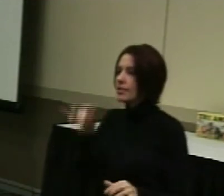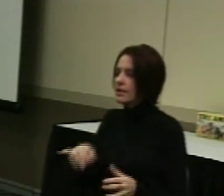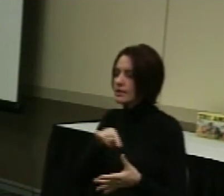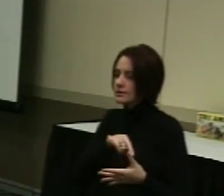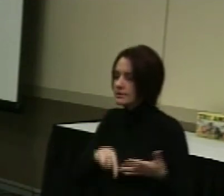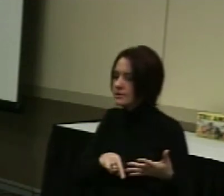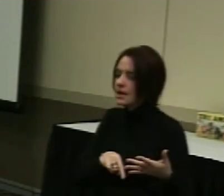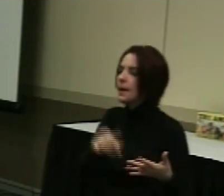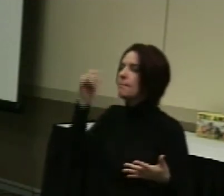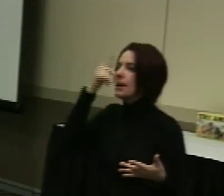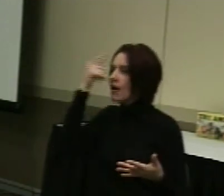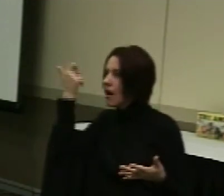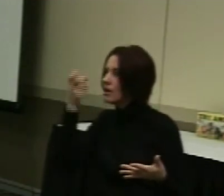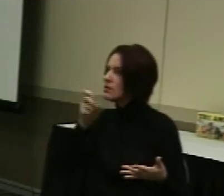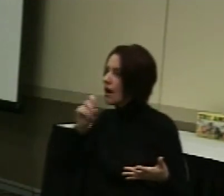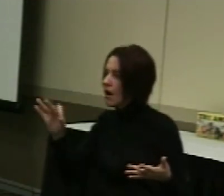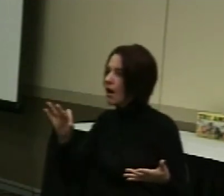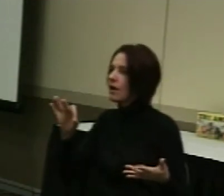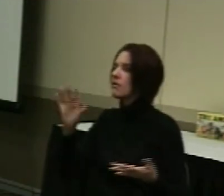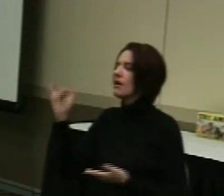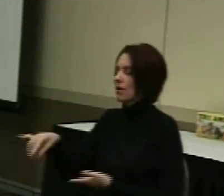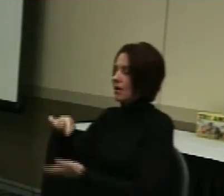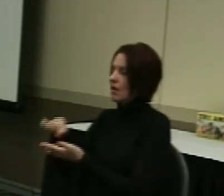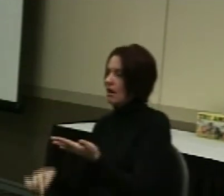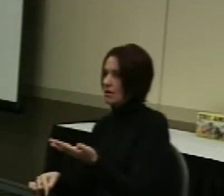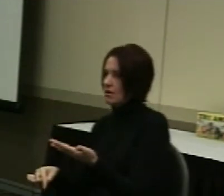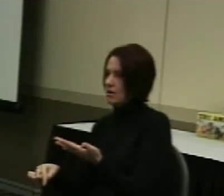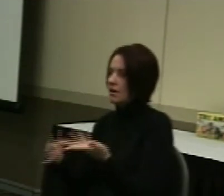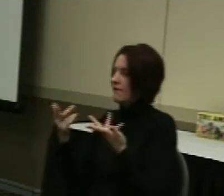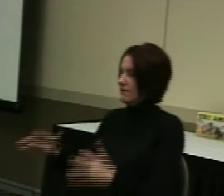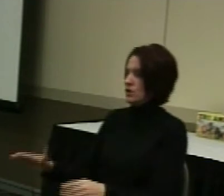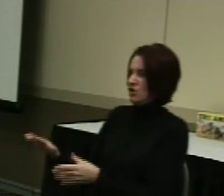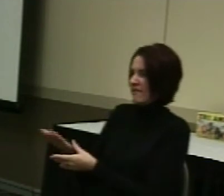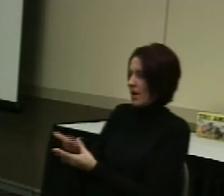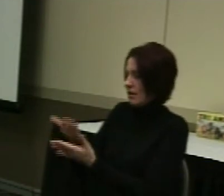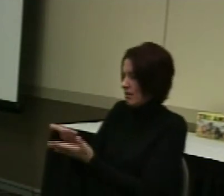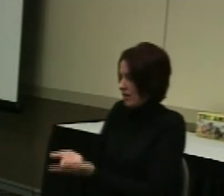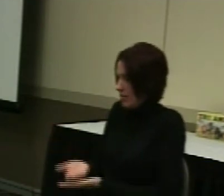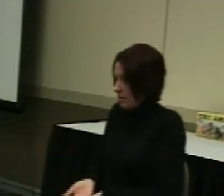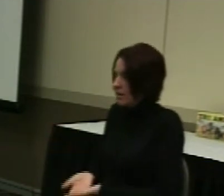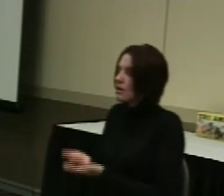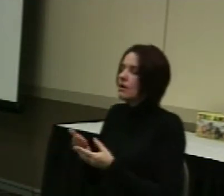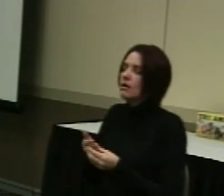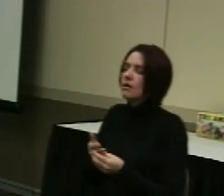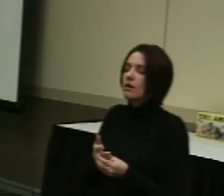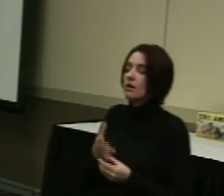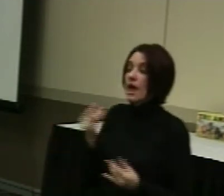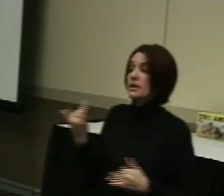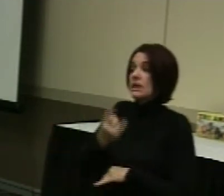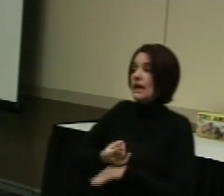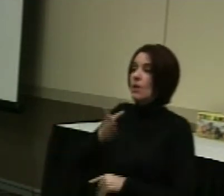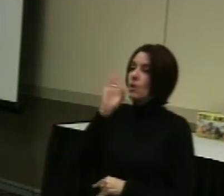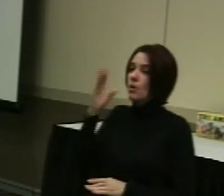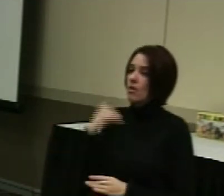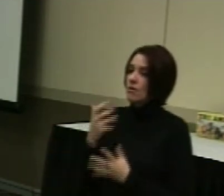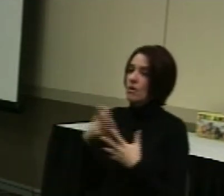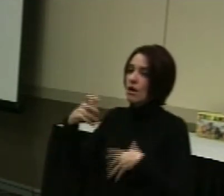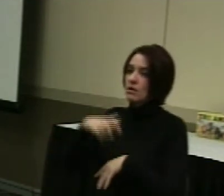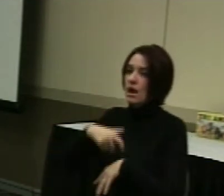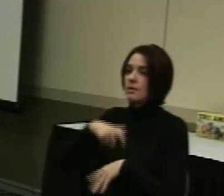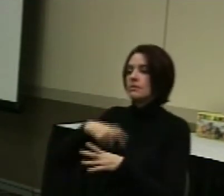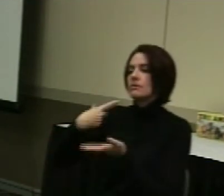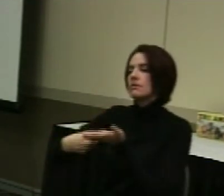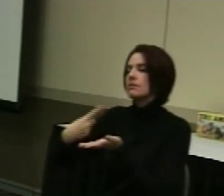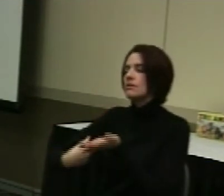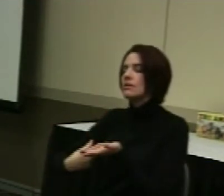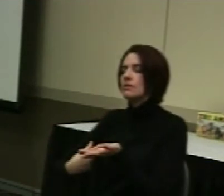have data from the file, the existing file, and today we're going to spend lots of time